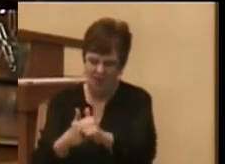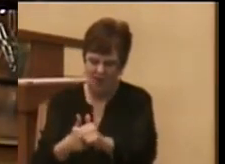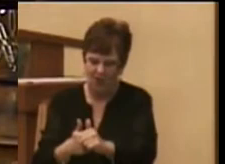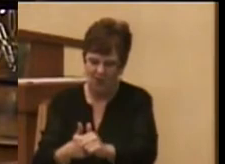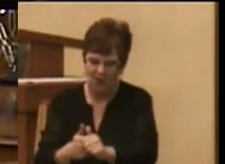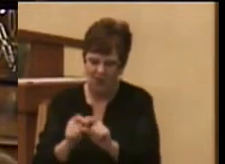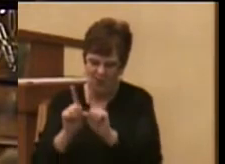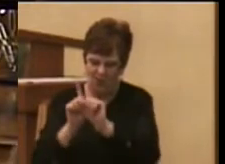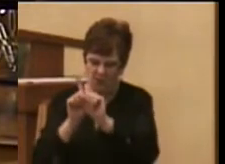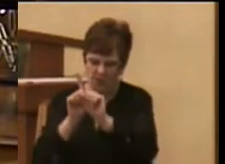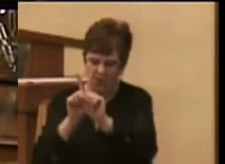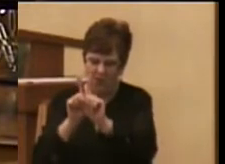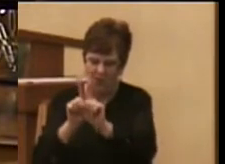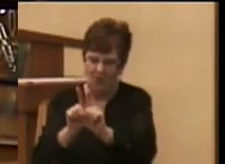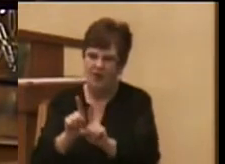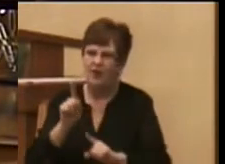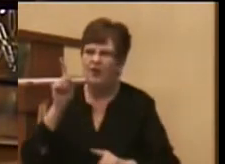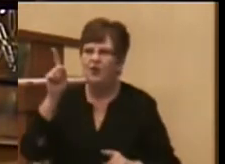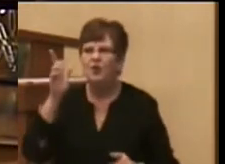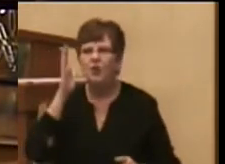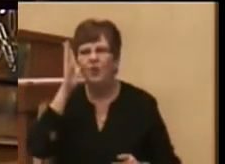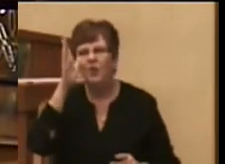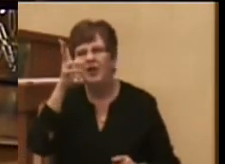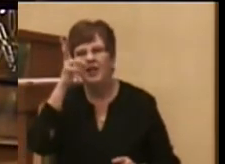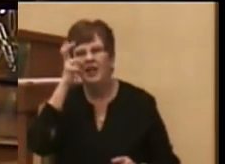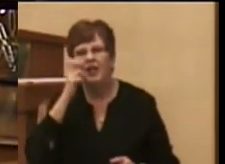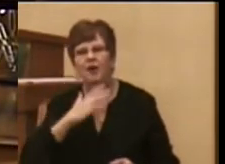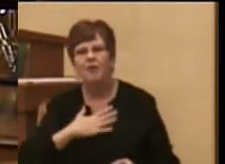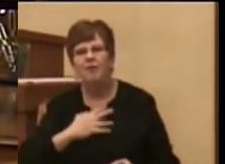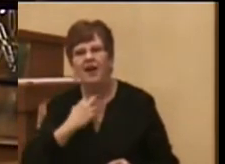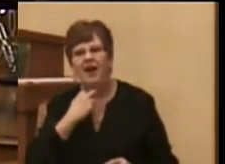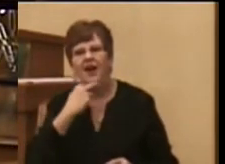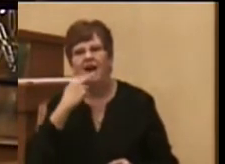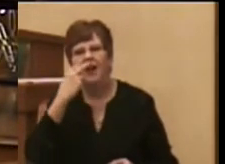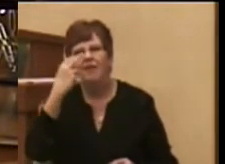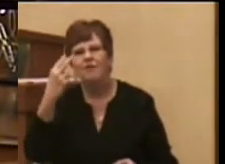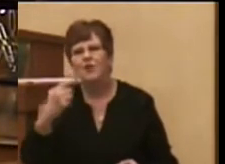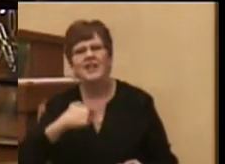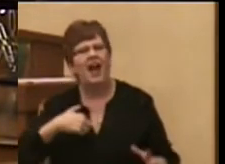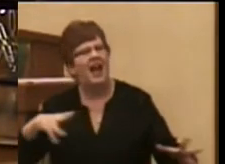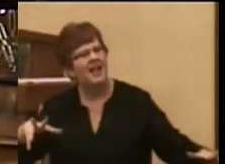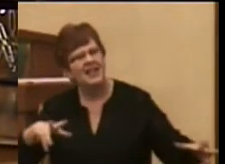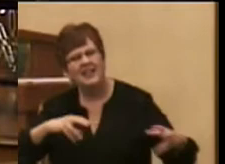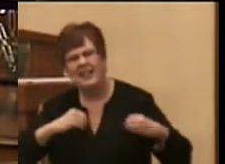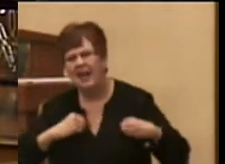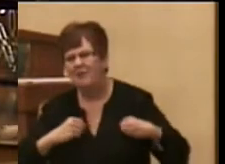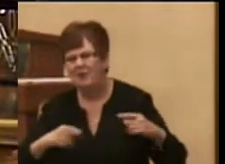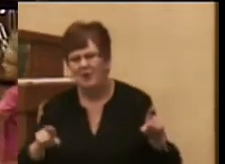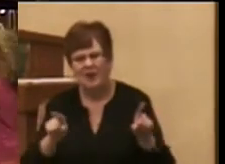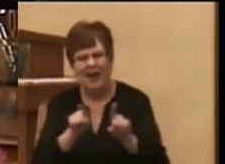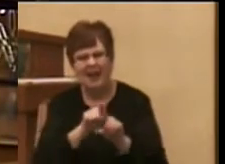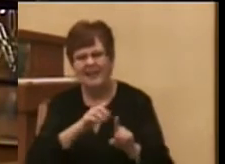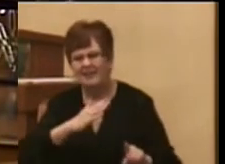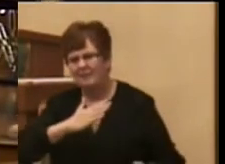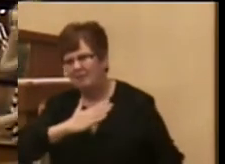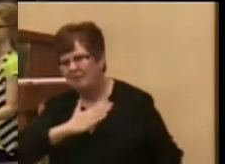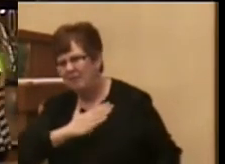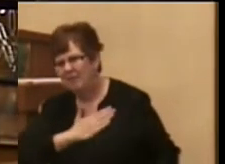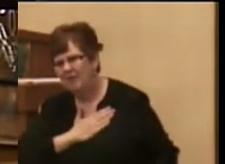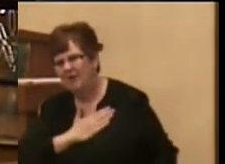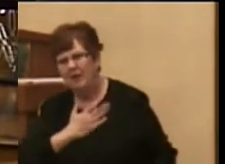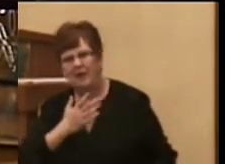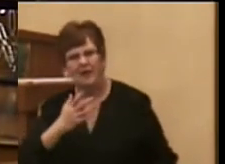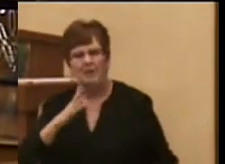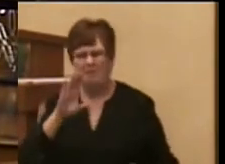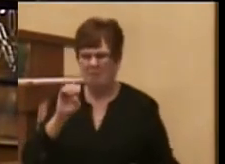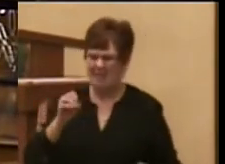fears. You will hear my voice. I claim you as my choice. Be still and